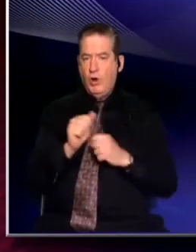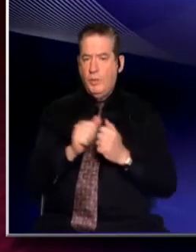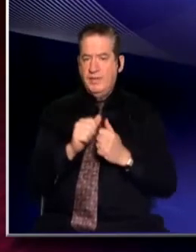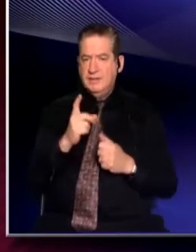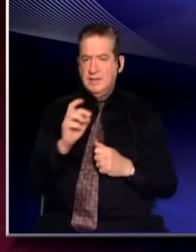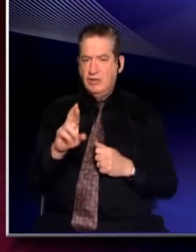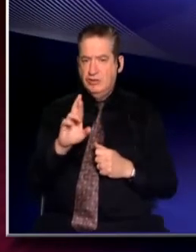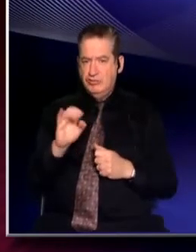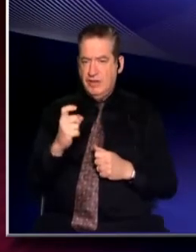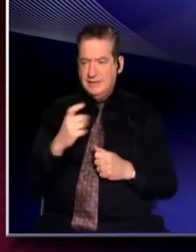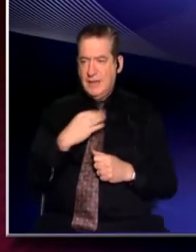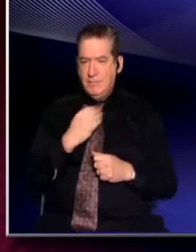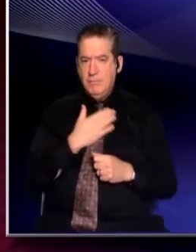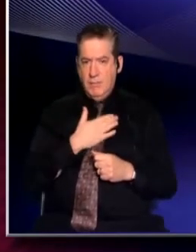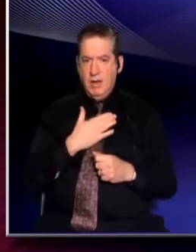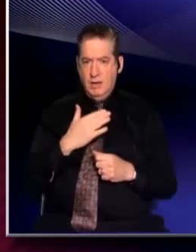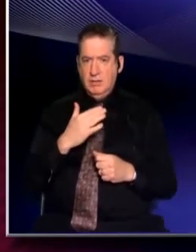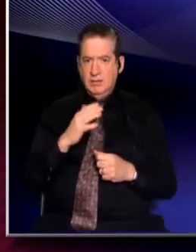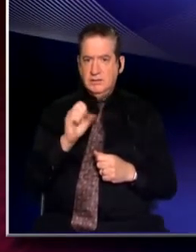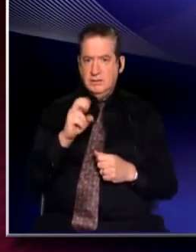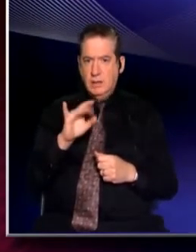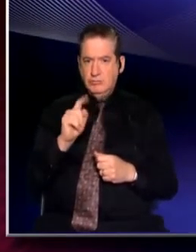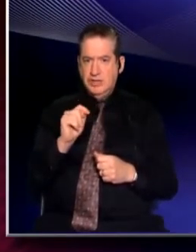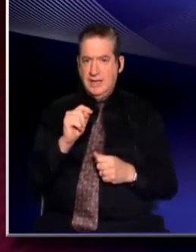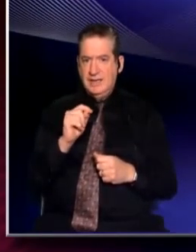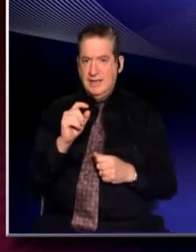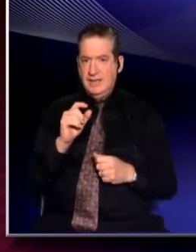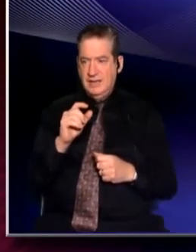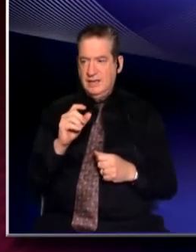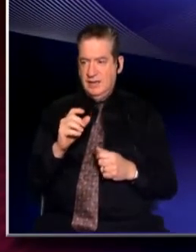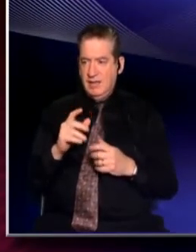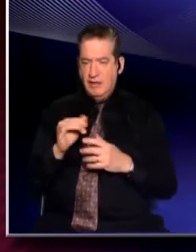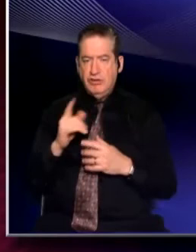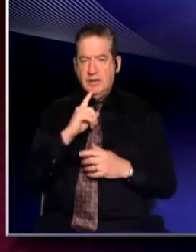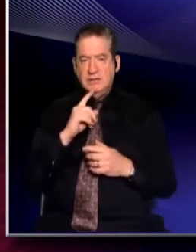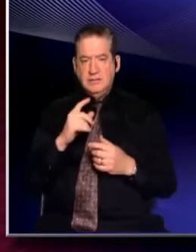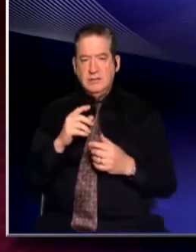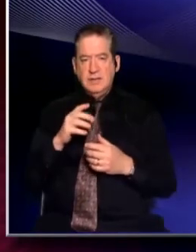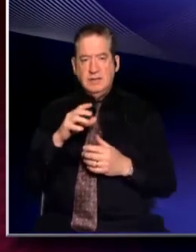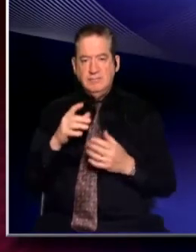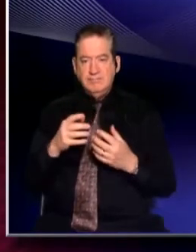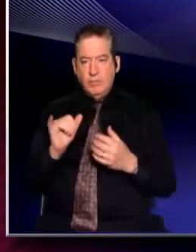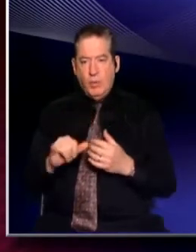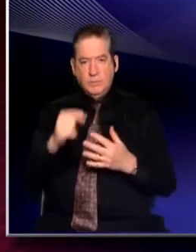and my subject matter experts to come up with a list of aggravating and mitigating factors.